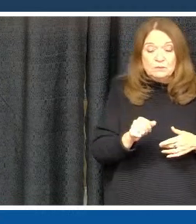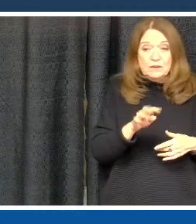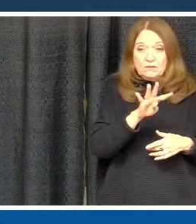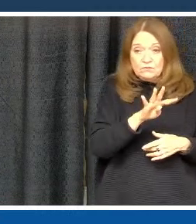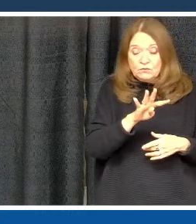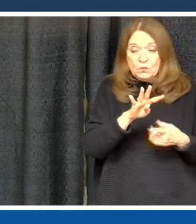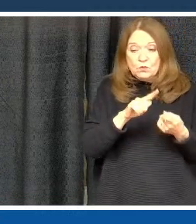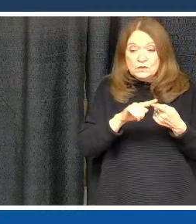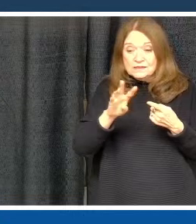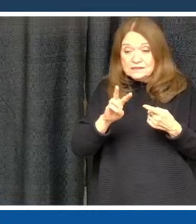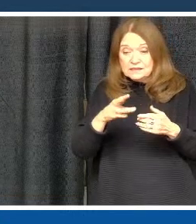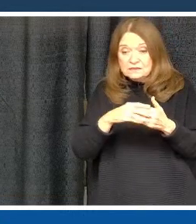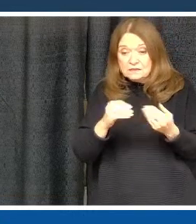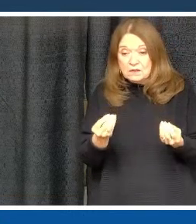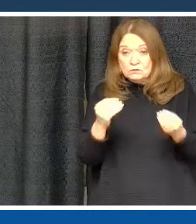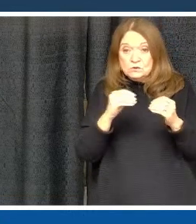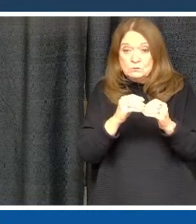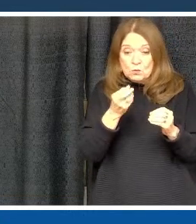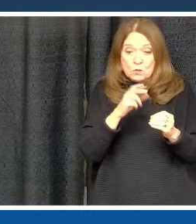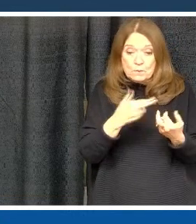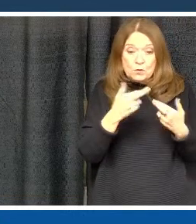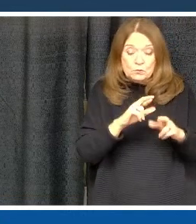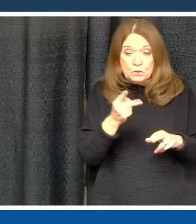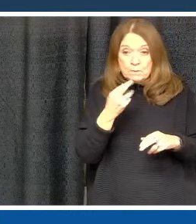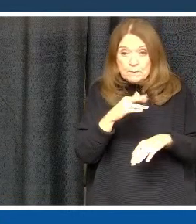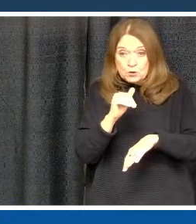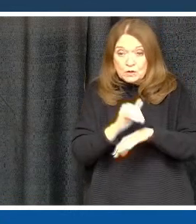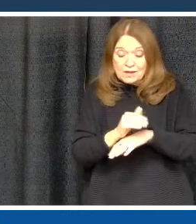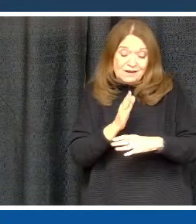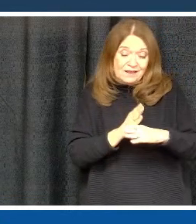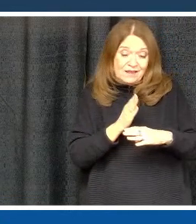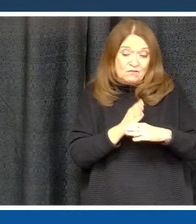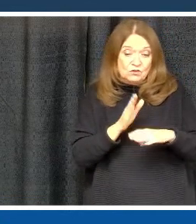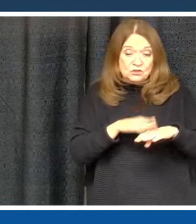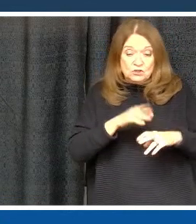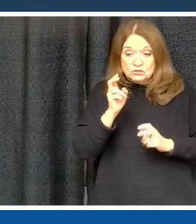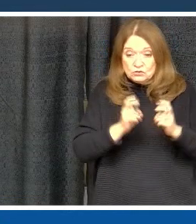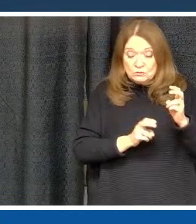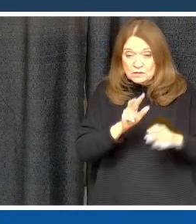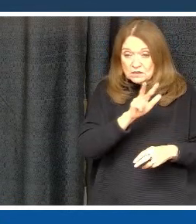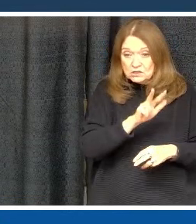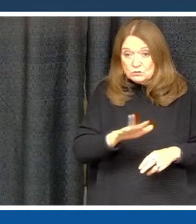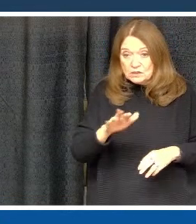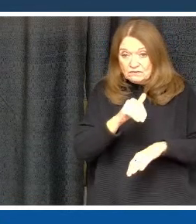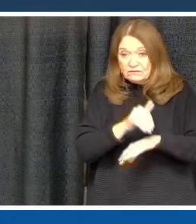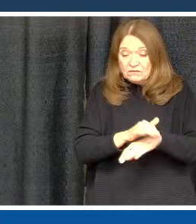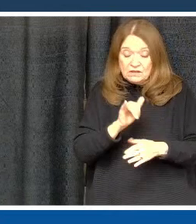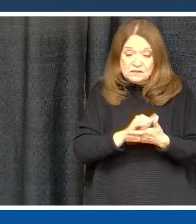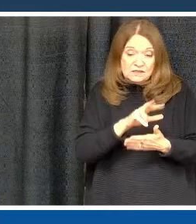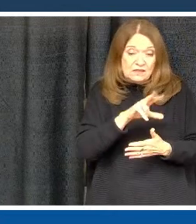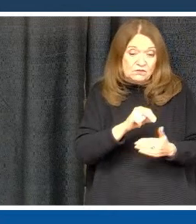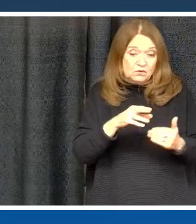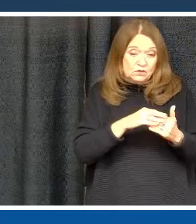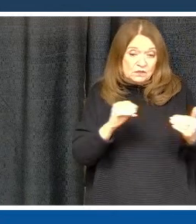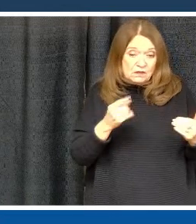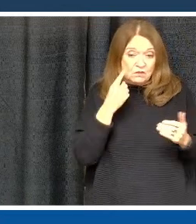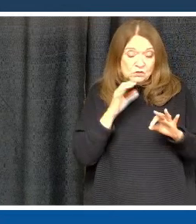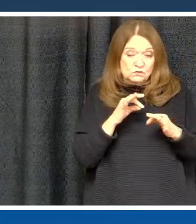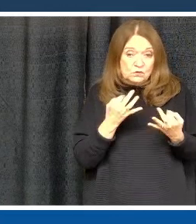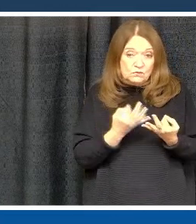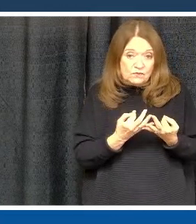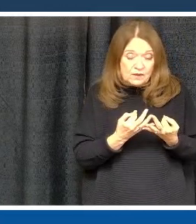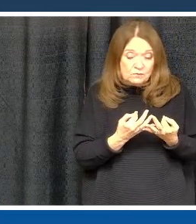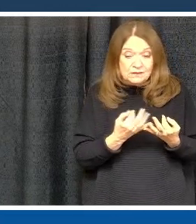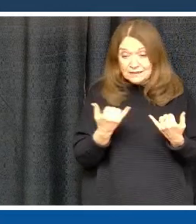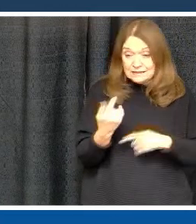more per room per night. Average stay on tournament weekends are 3 to 5 nights. $30 to a family. In